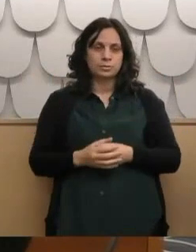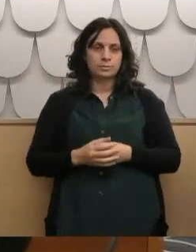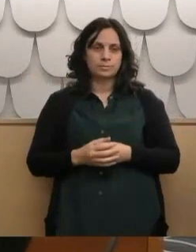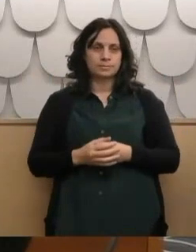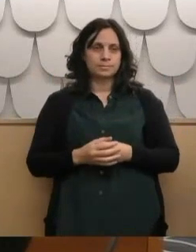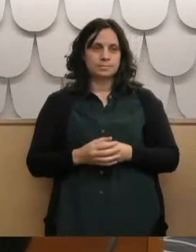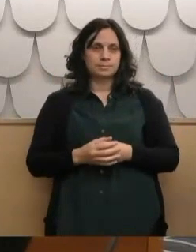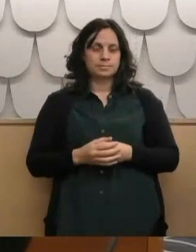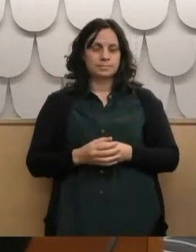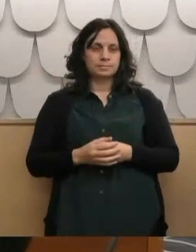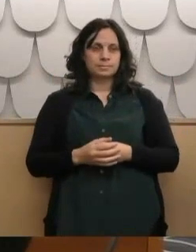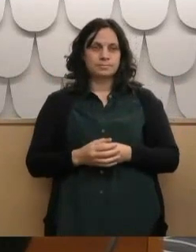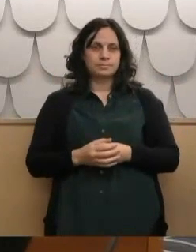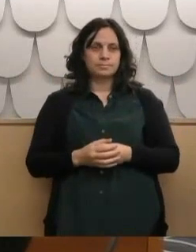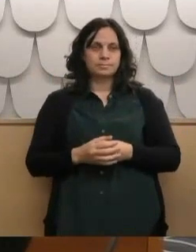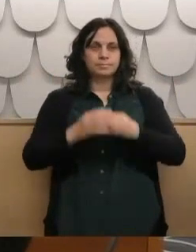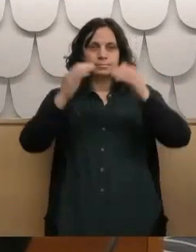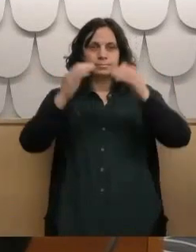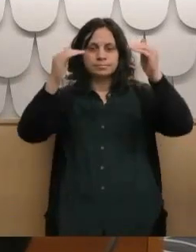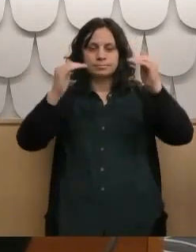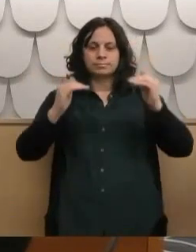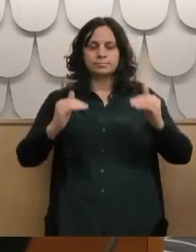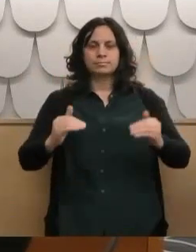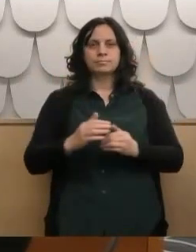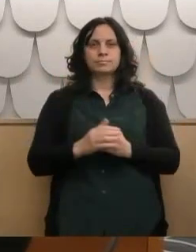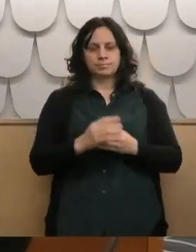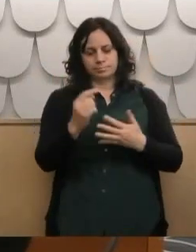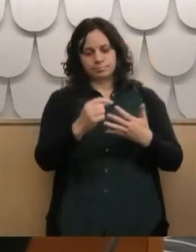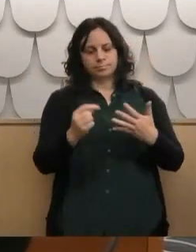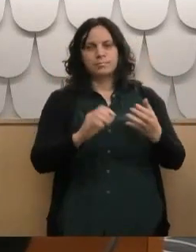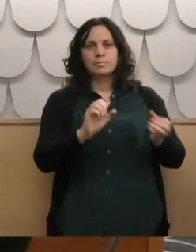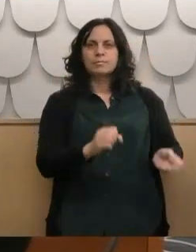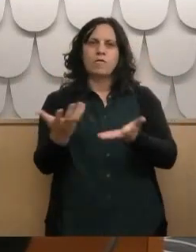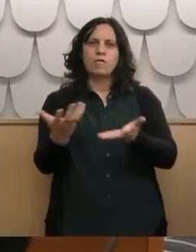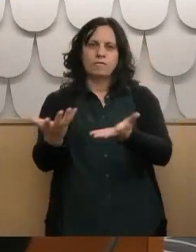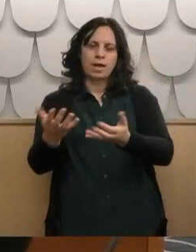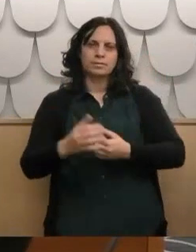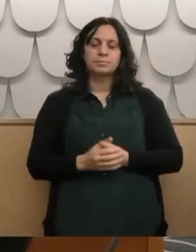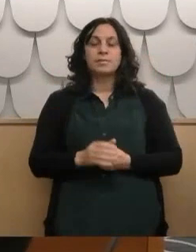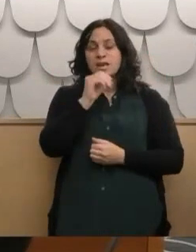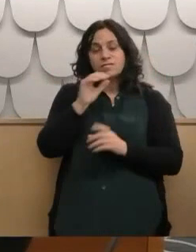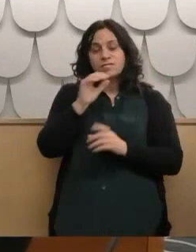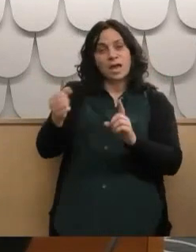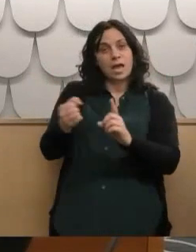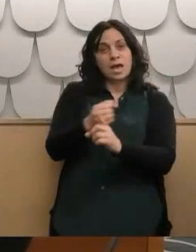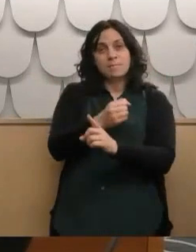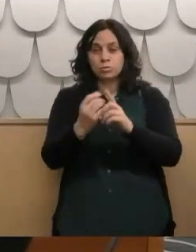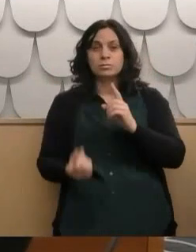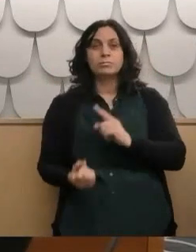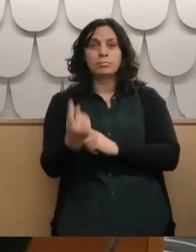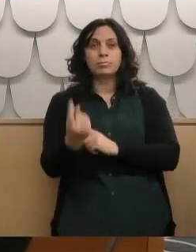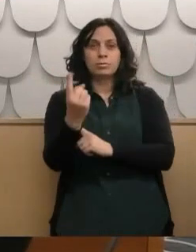And now I turn to redress. And where abuse happens, there must be